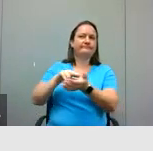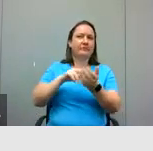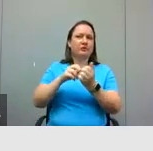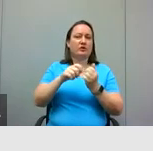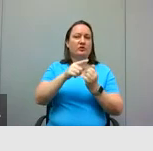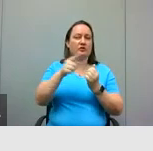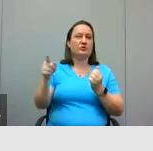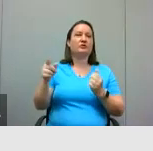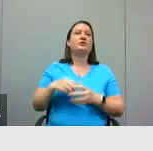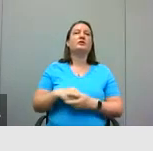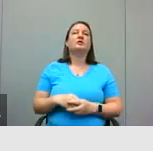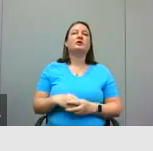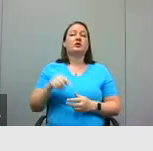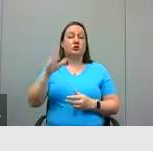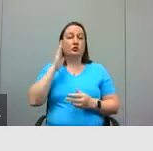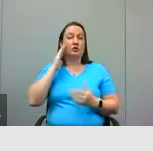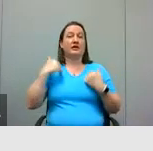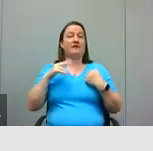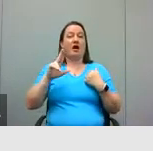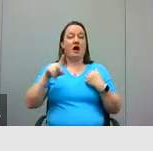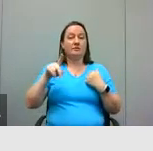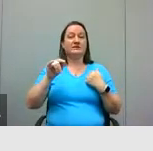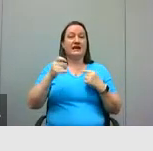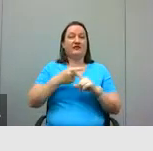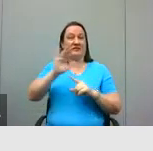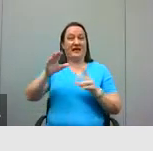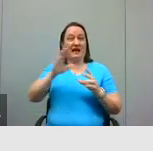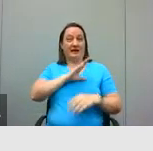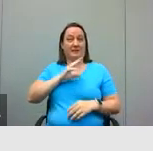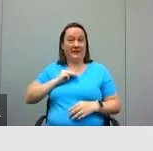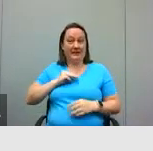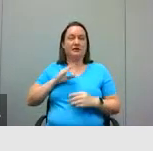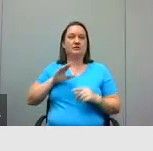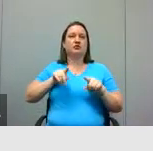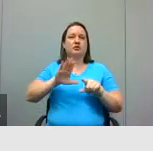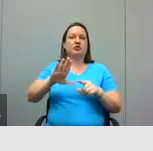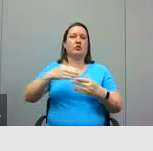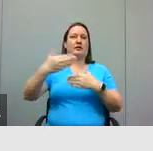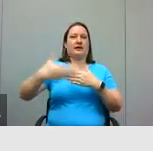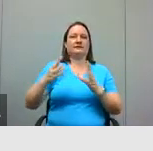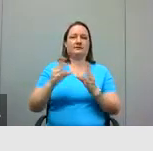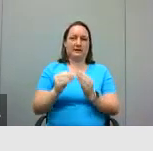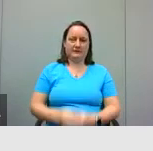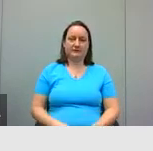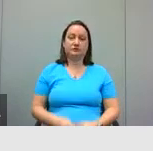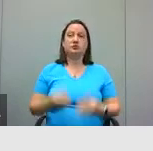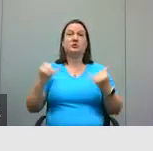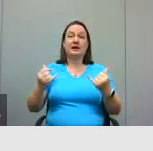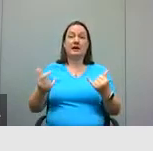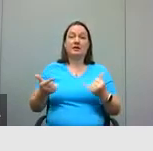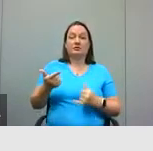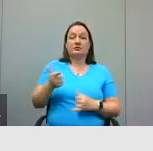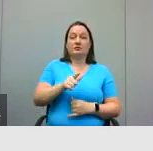nominating committee at your next meeting. So Garrett, you can bounce back to future meeting dates. Indeed. So that